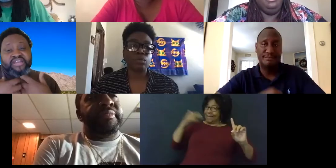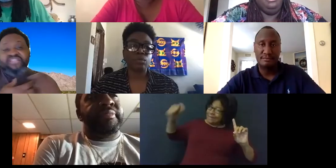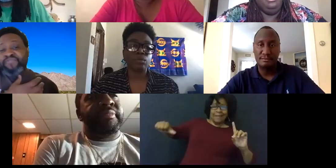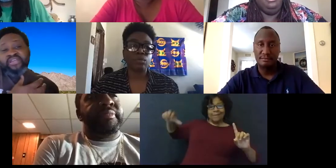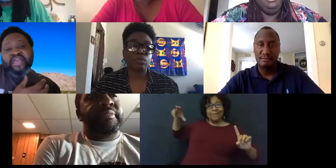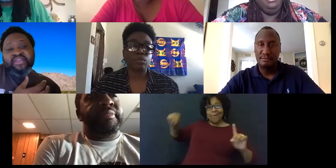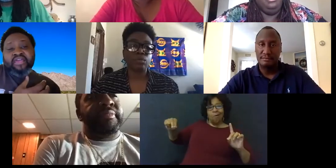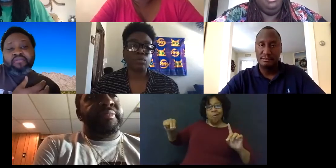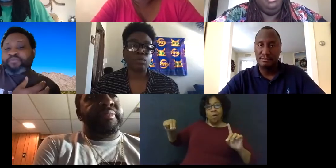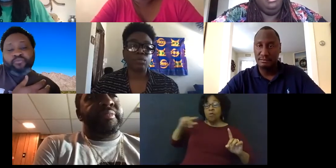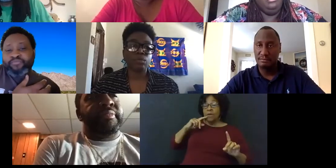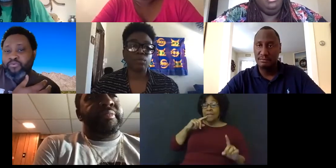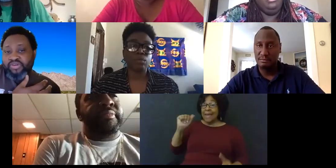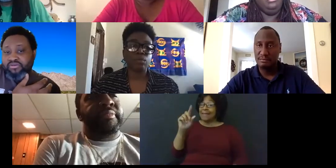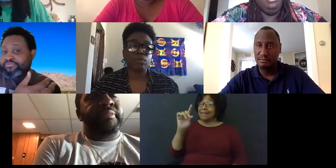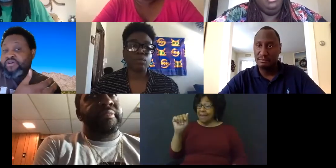things, it is for the ADA,